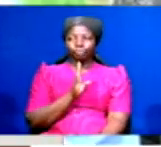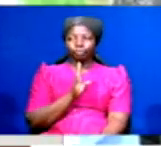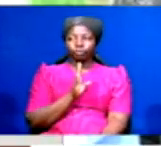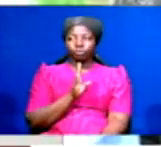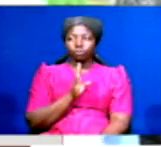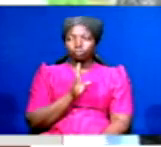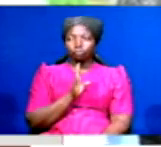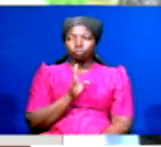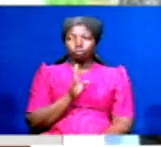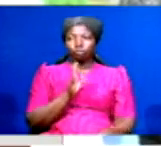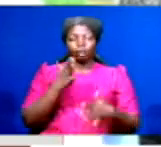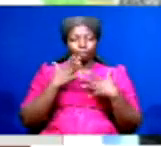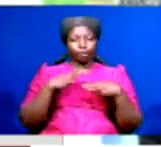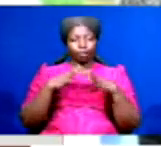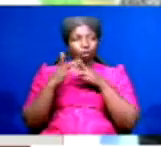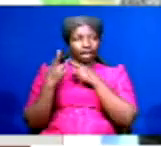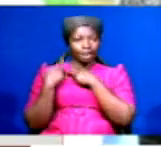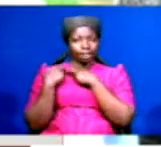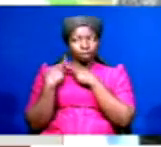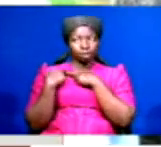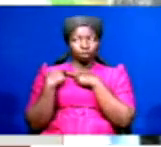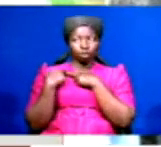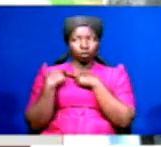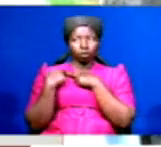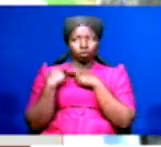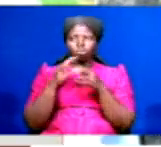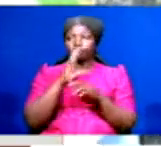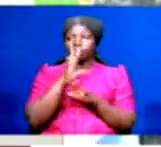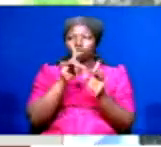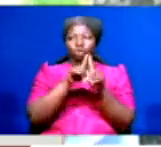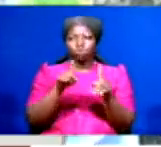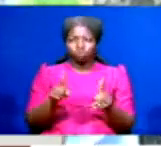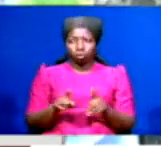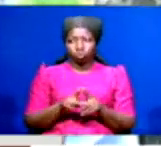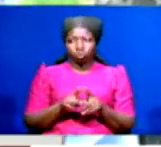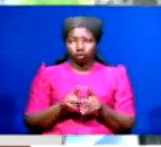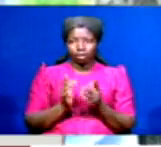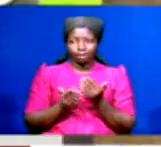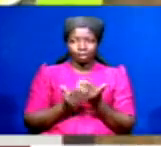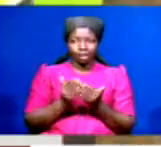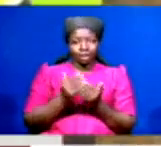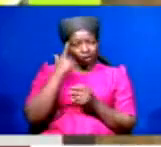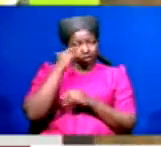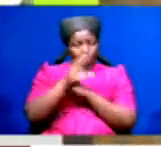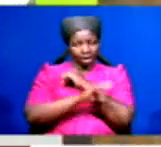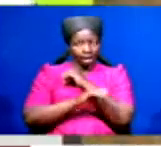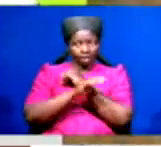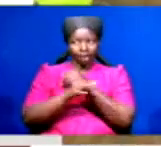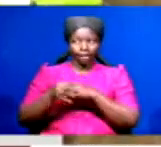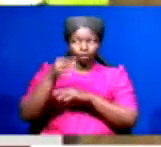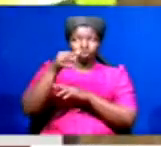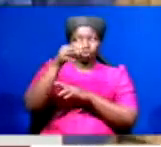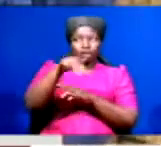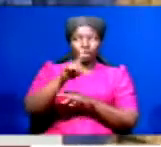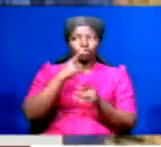citizens, responsible citizens, to be also taking care of the country in the future. He spoke to the media